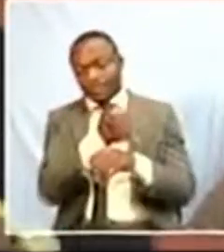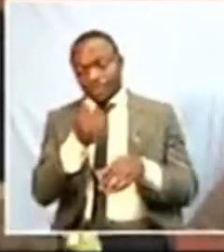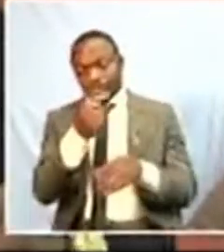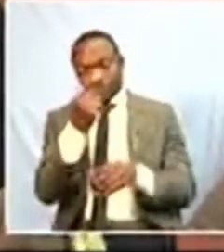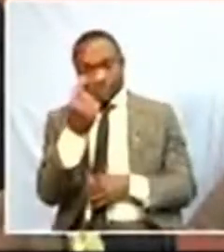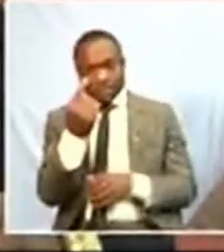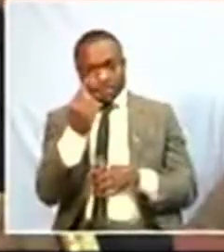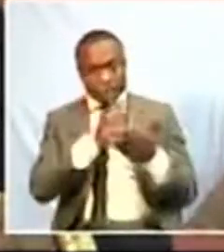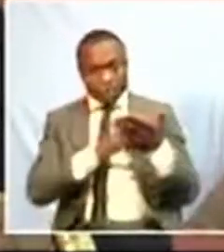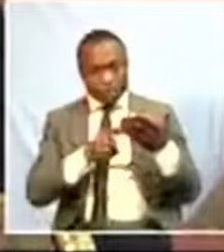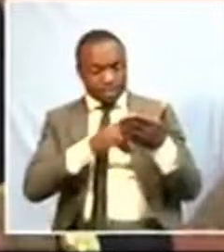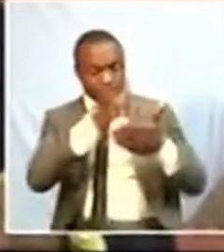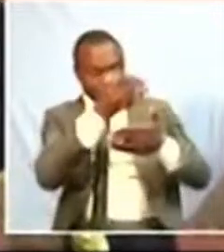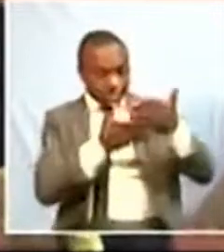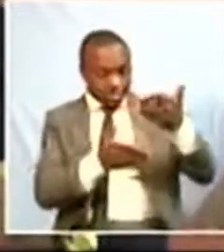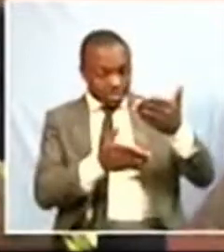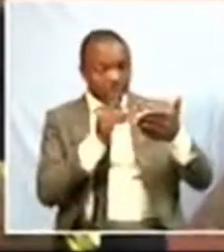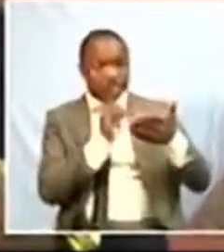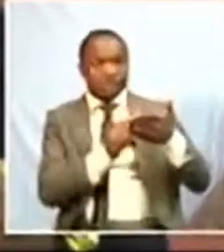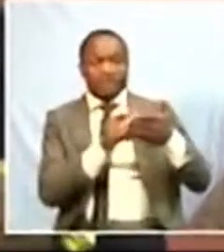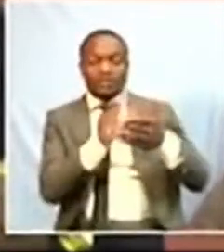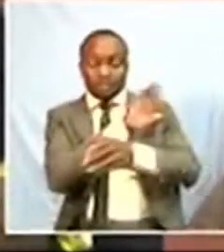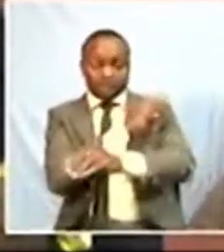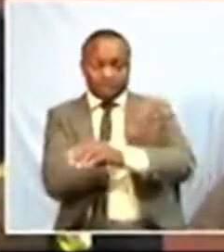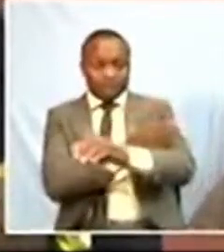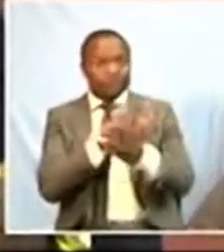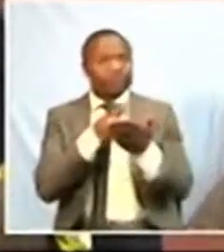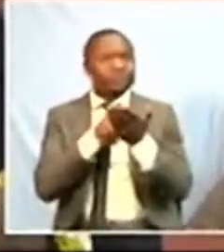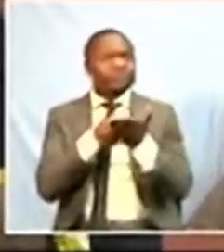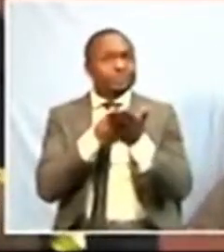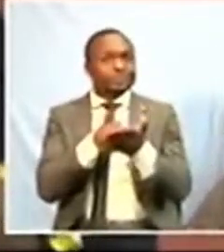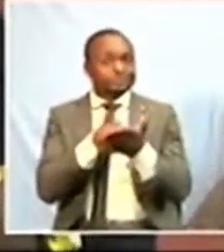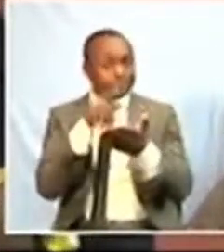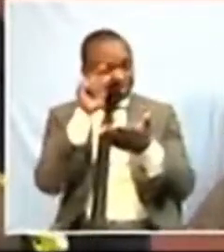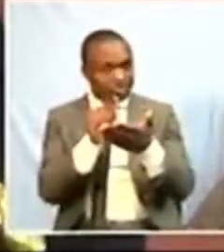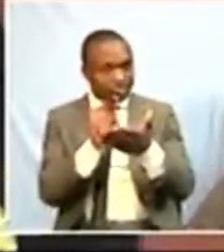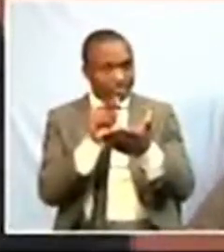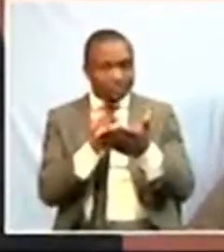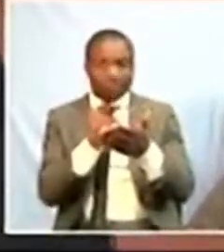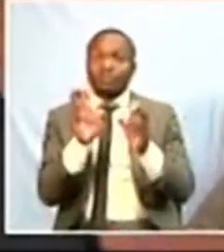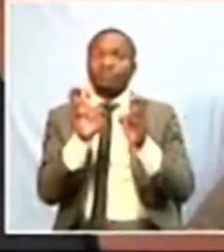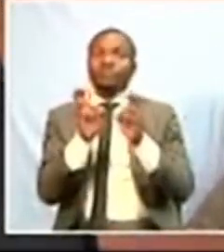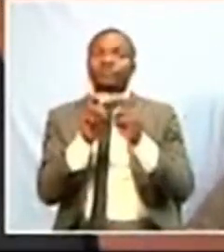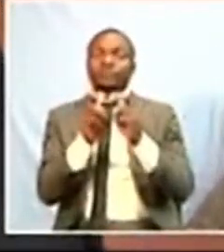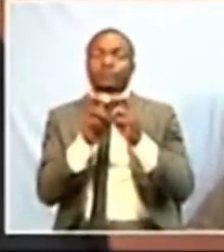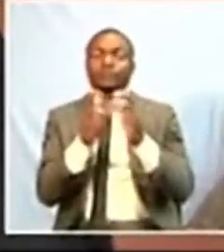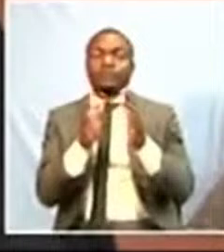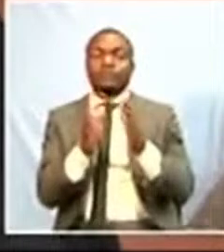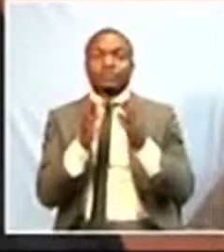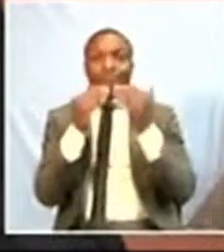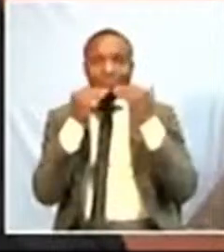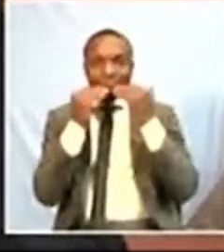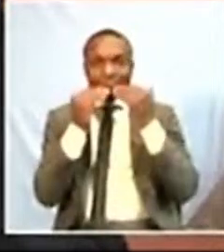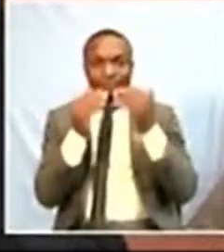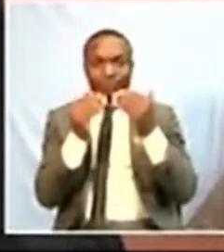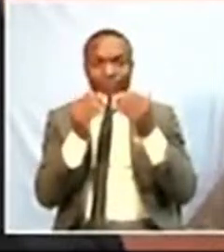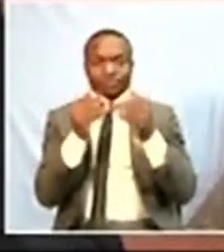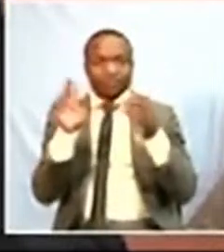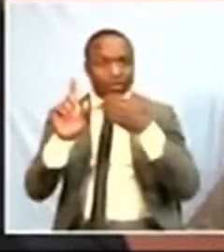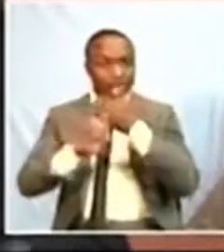that will read this. Because this is a very powerful recommendation on this particular contractor. I Town submit, clerk. sir. Town